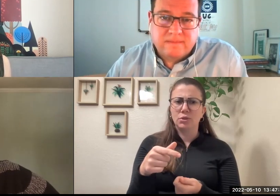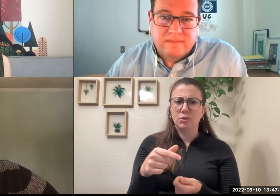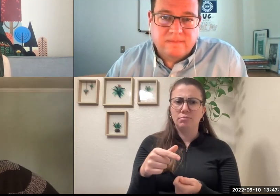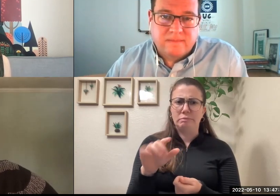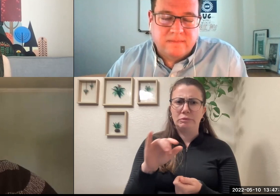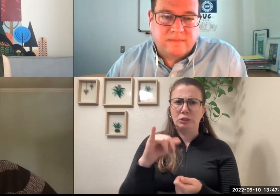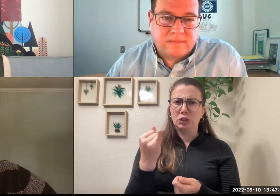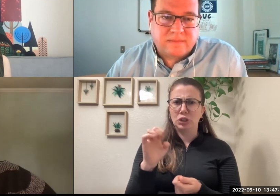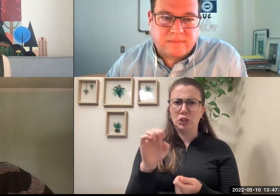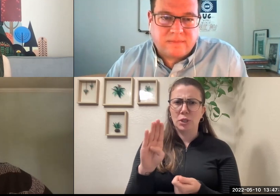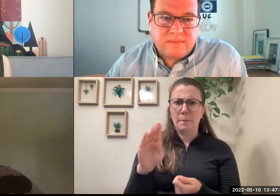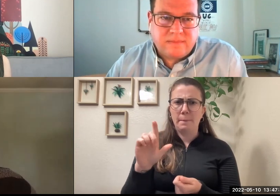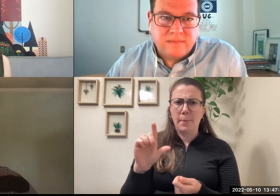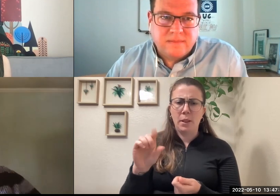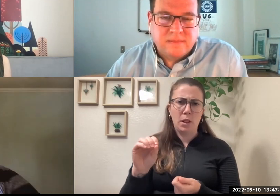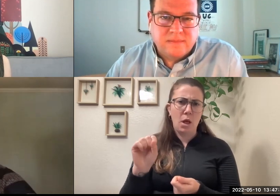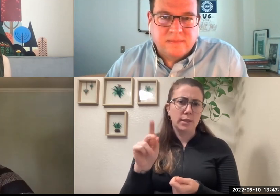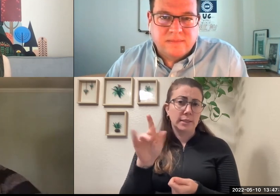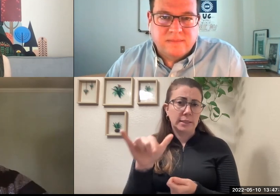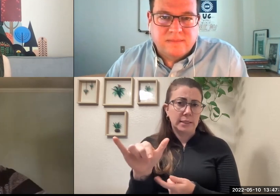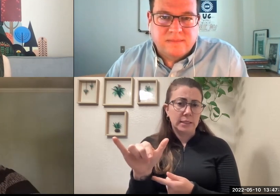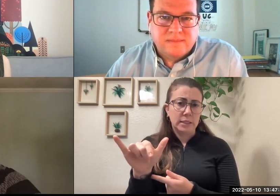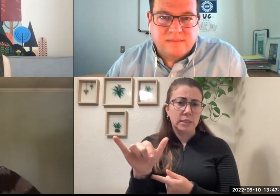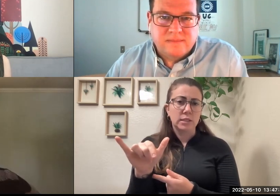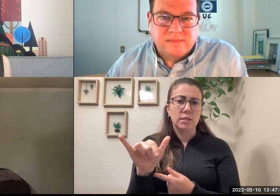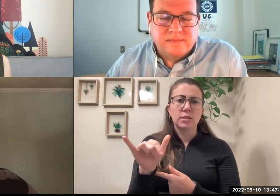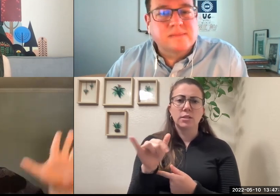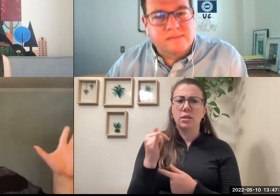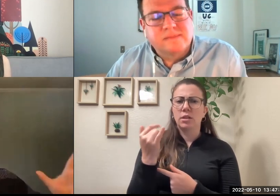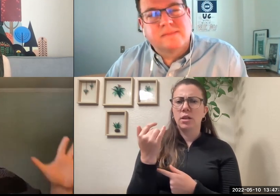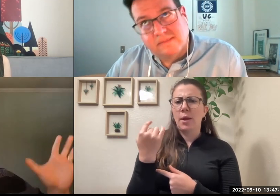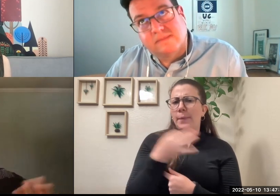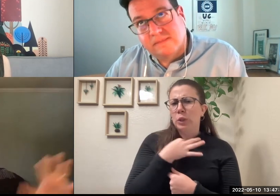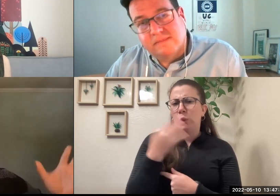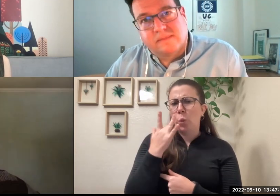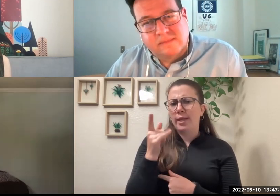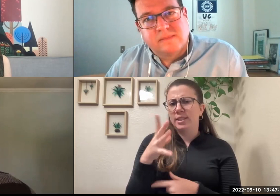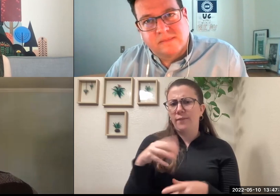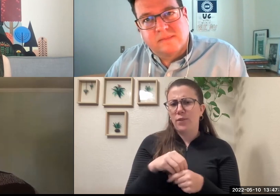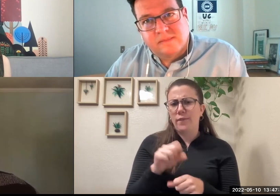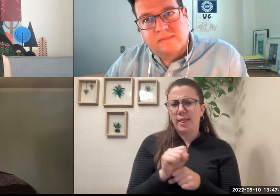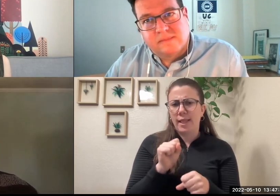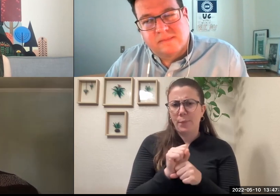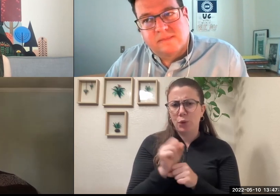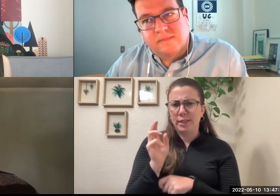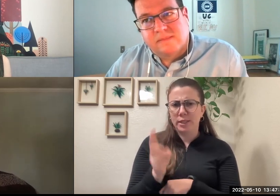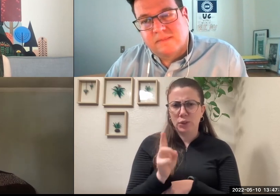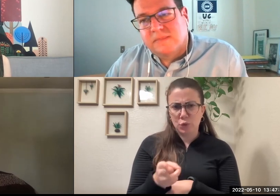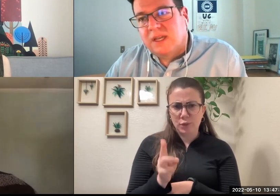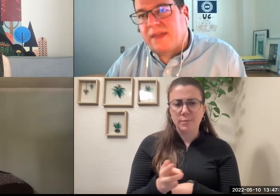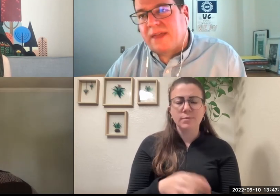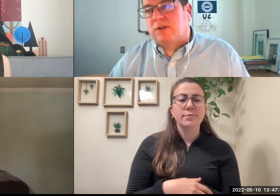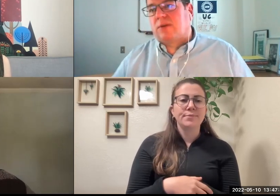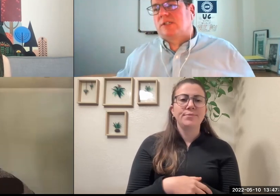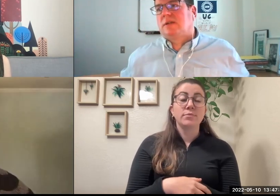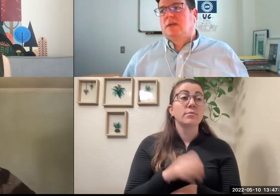America. Thoughts about why he isn't a bigger part of American history or even labor history, or any thoughts you have about his story overall?